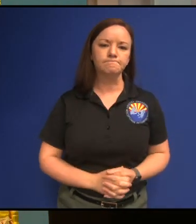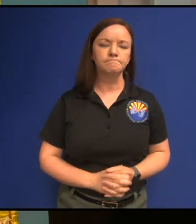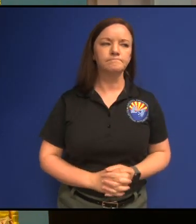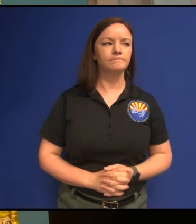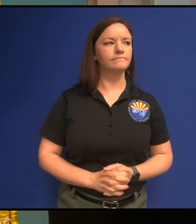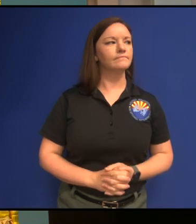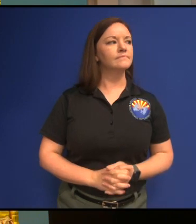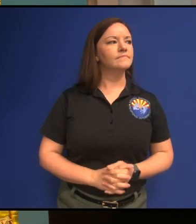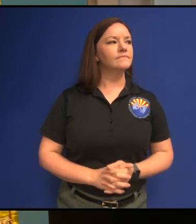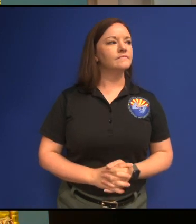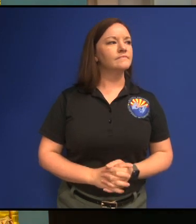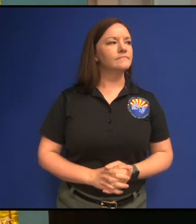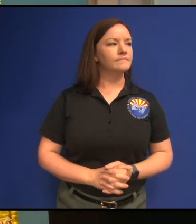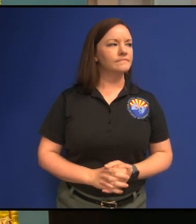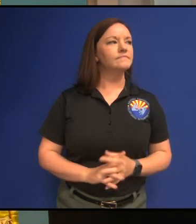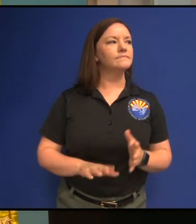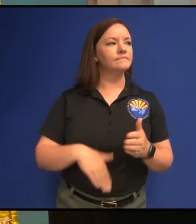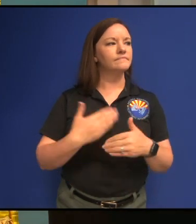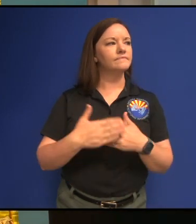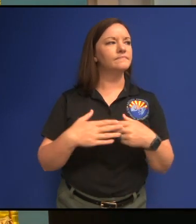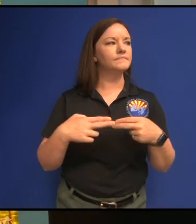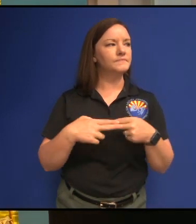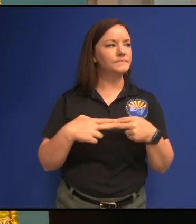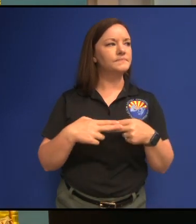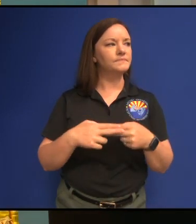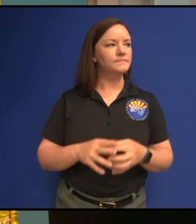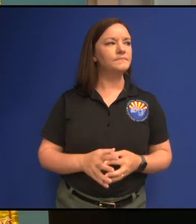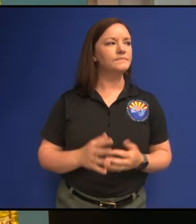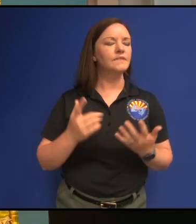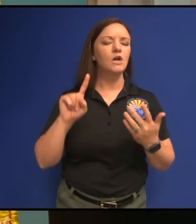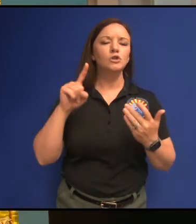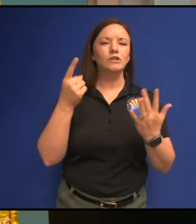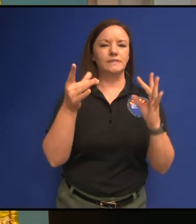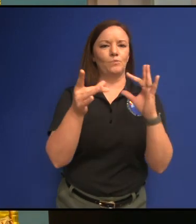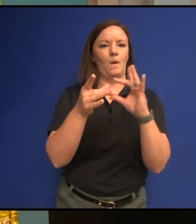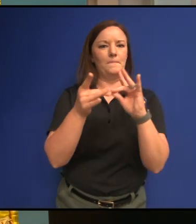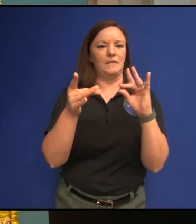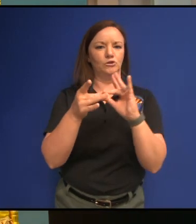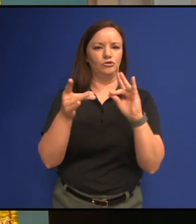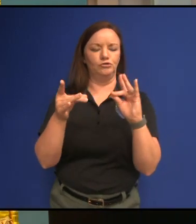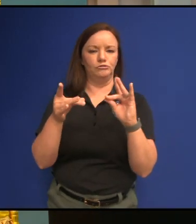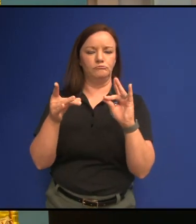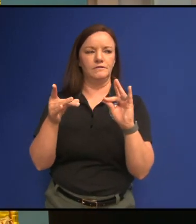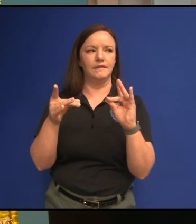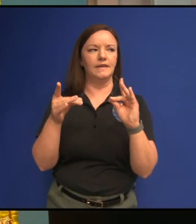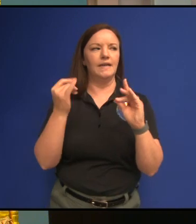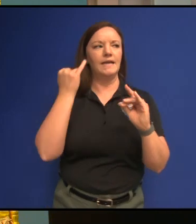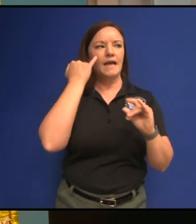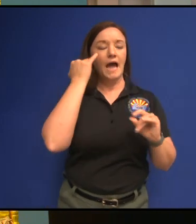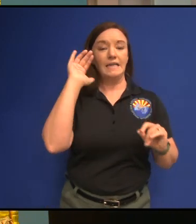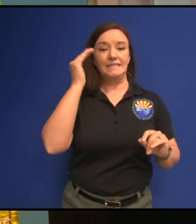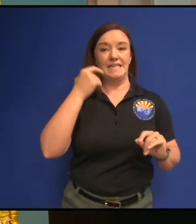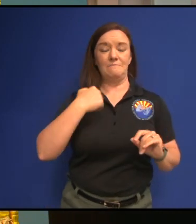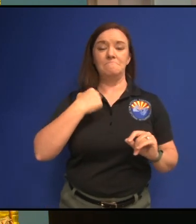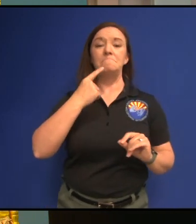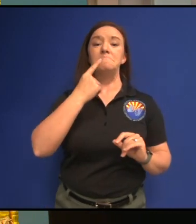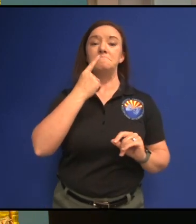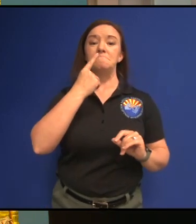So we'll go on to the next slide here. And I just want to mention this. If I look a little pink right now in my